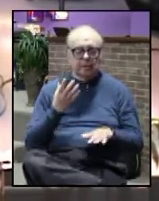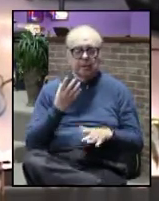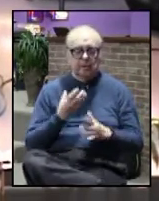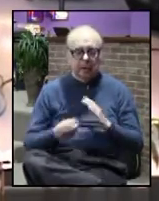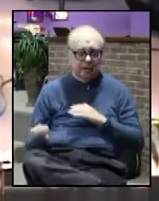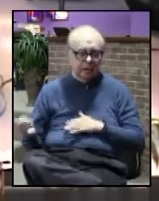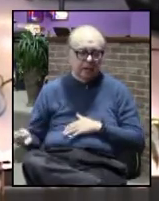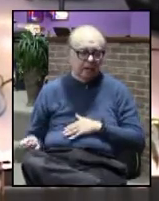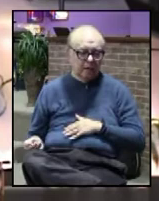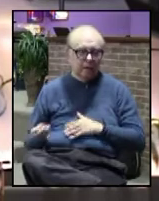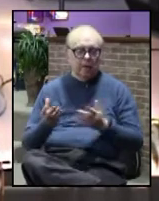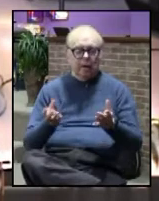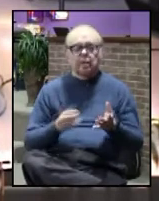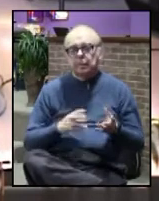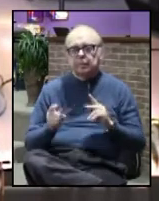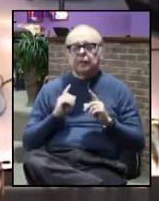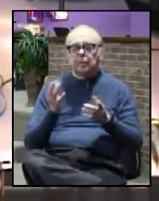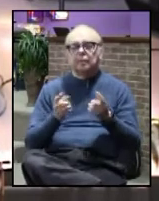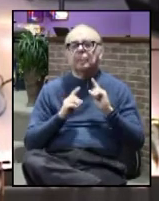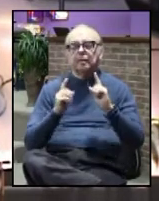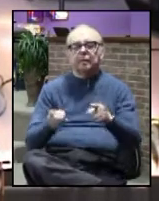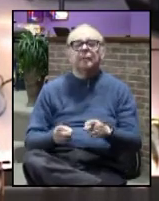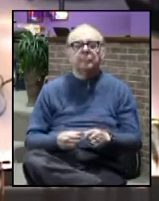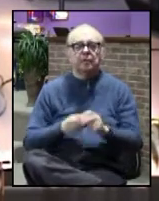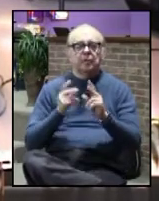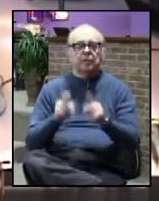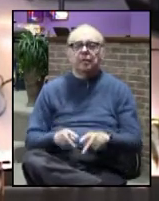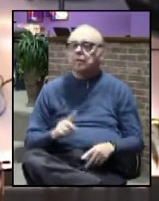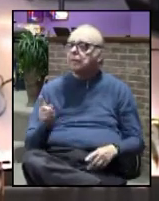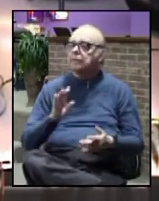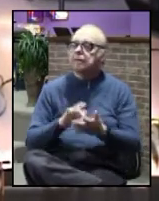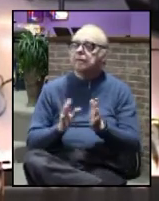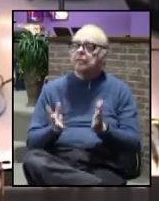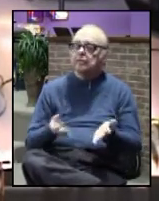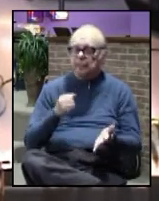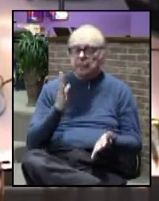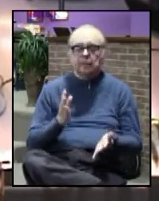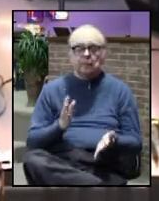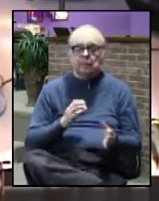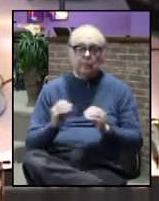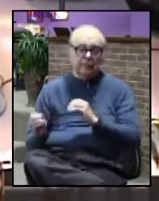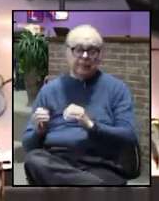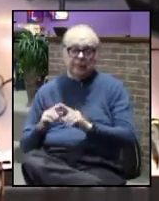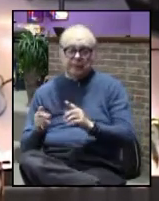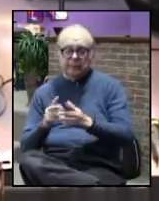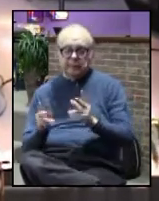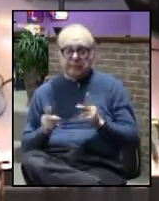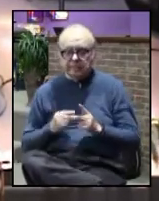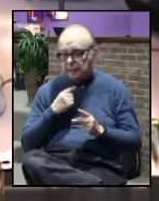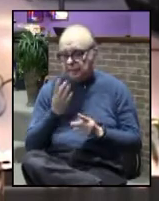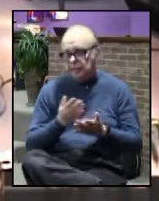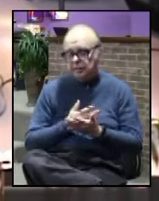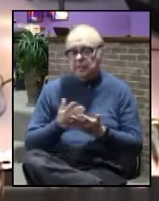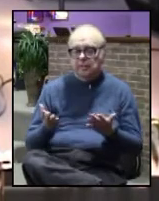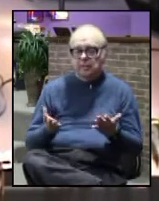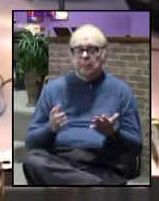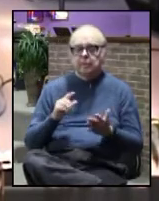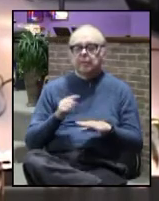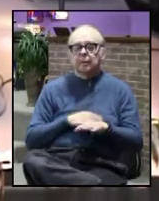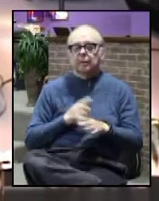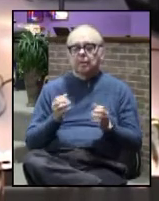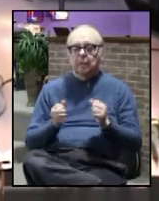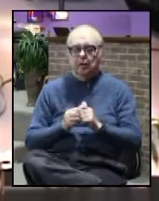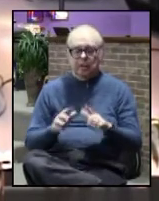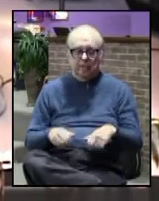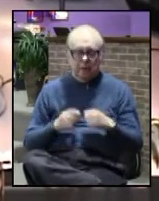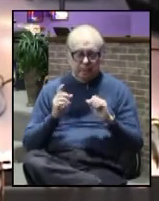here. I got another place I want him to go. And everybody looks, and where's Jesus? God's got him somewhere else. Let me say this to you. There are times in your